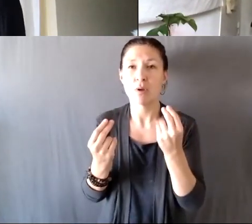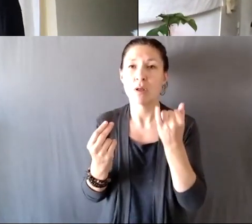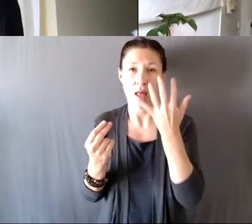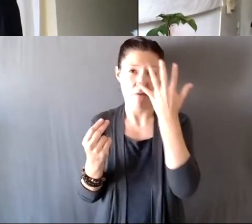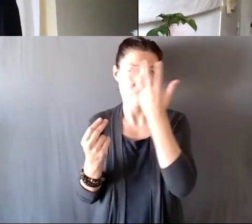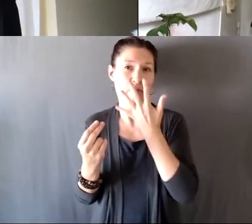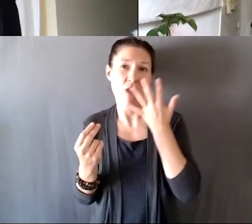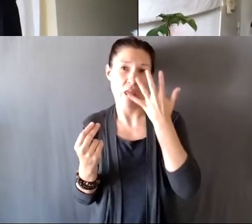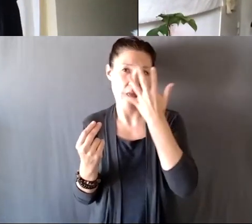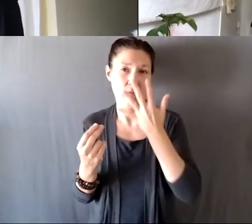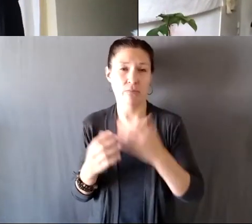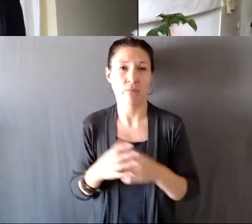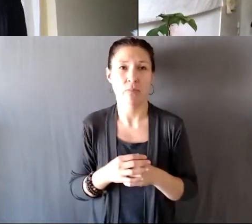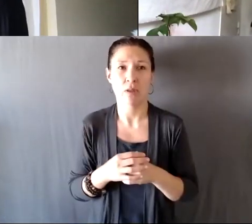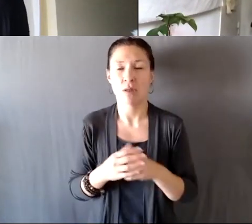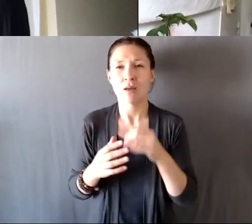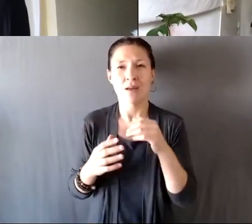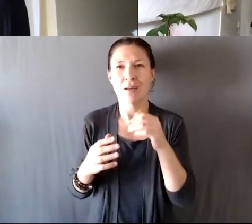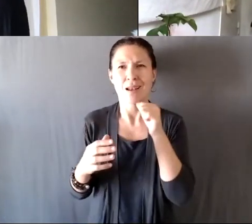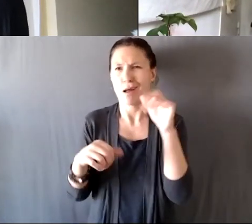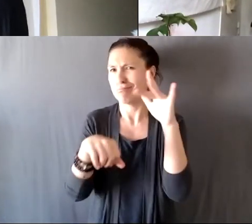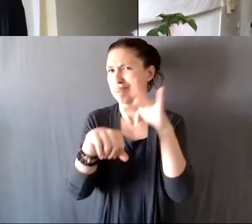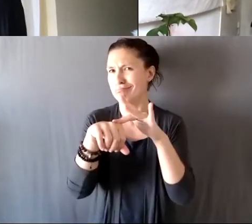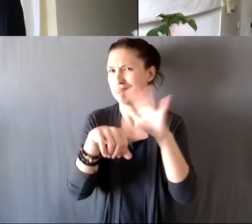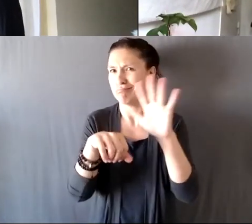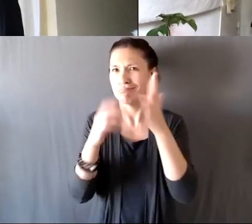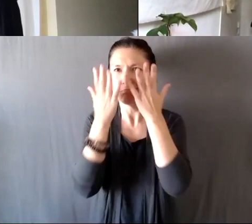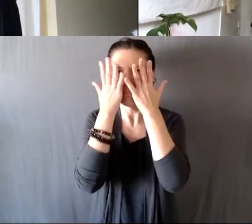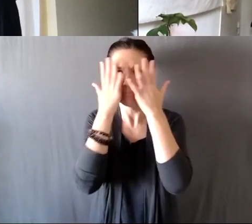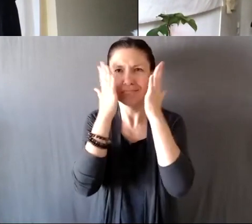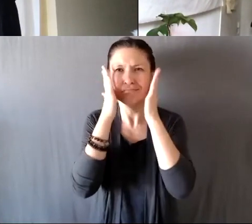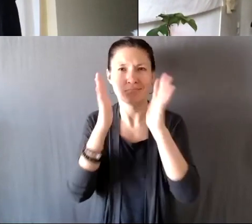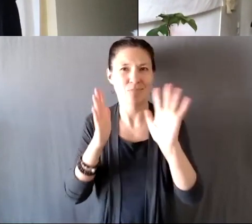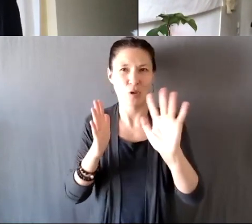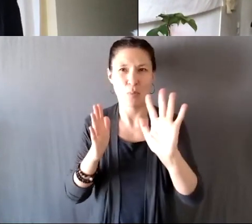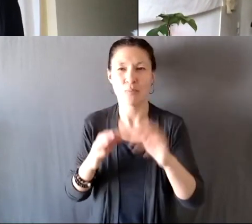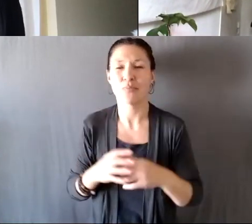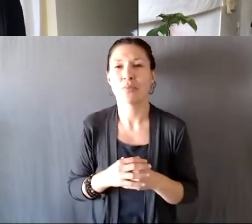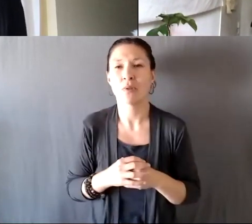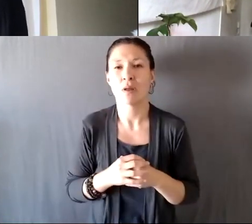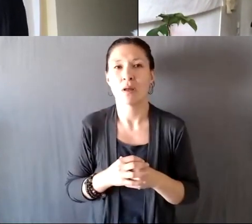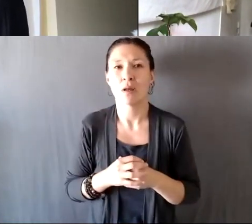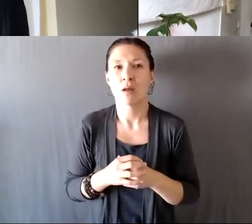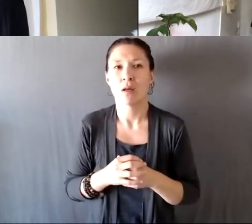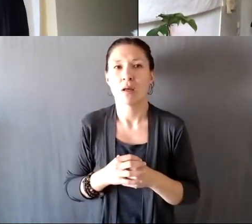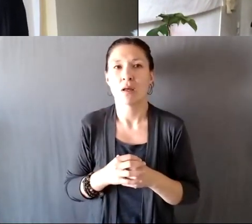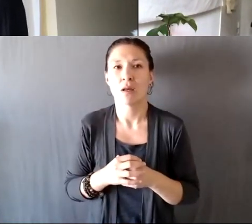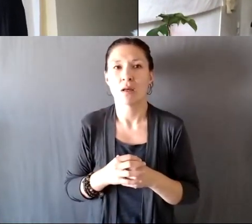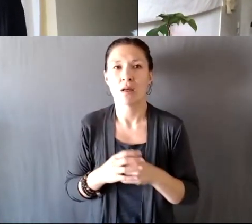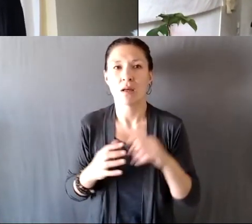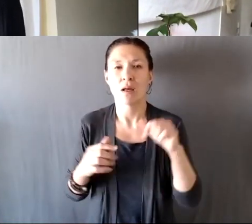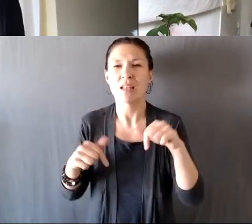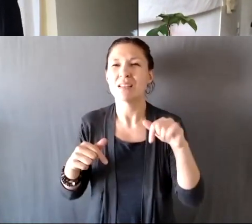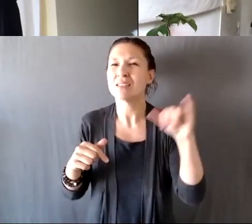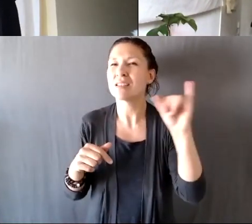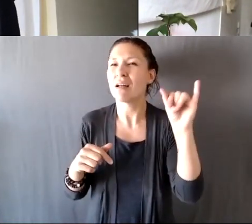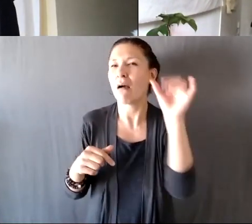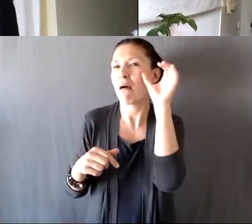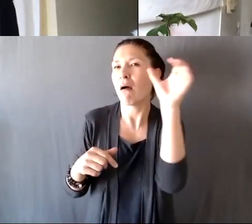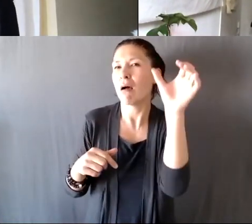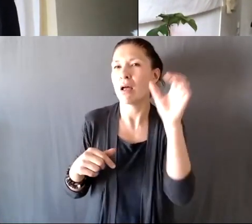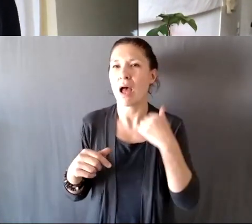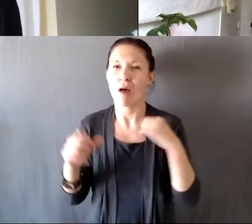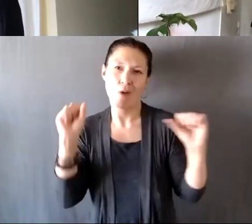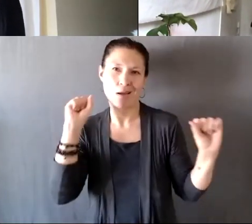now don't actually touch your face. Imagine you have like a really thick, fluffy towel, and you have on